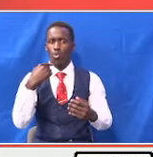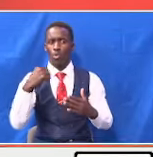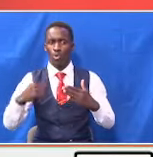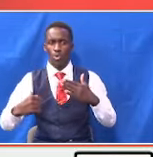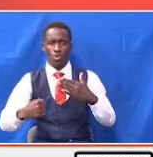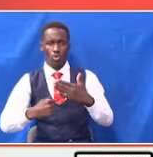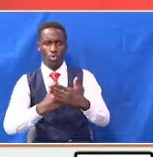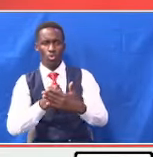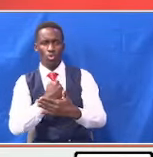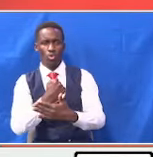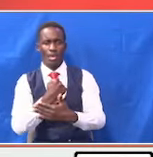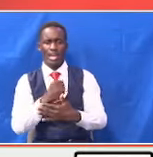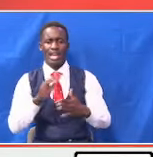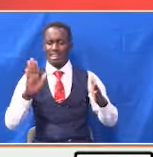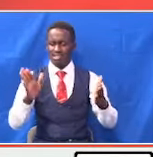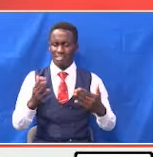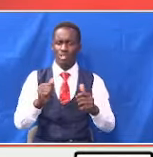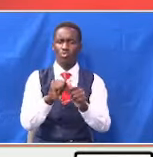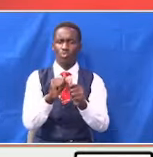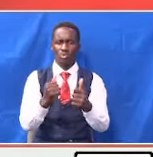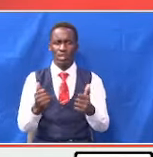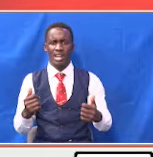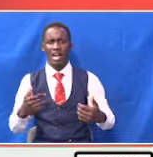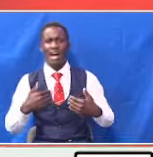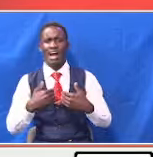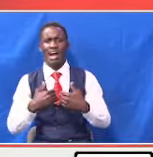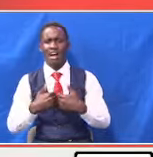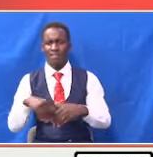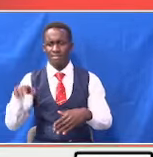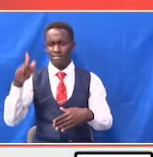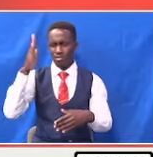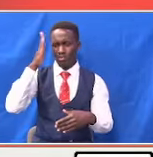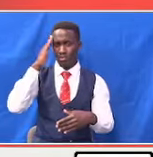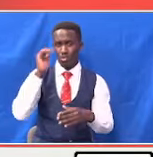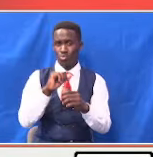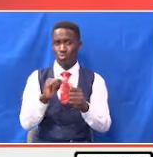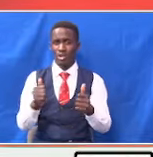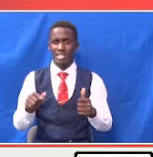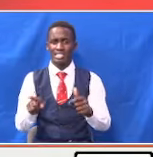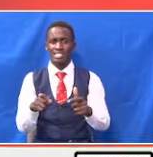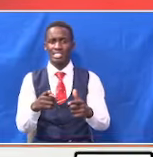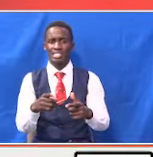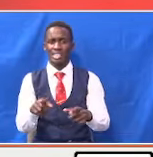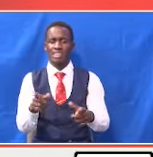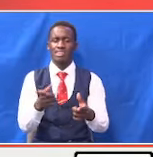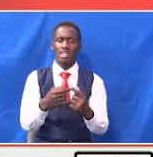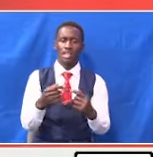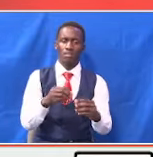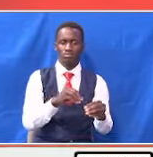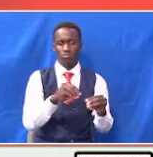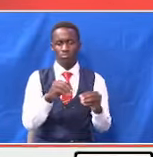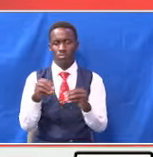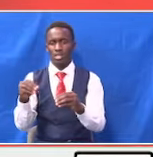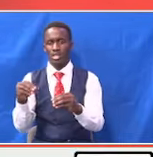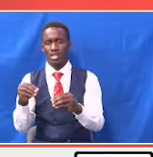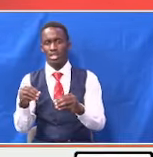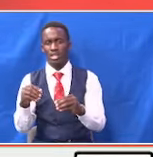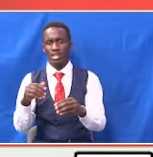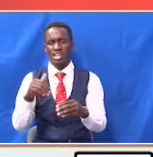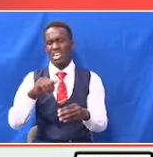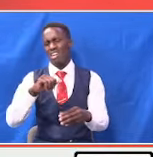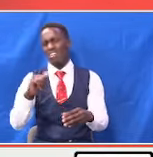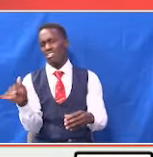highly motivated, highly creative, and performing very well. And we put them just in